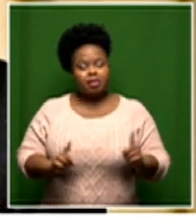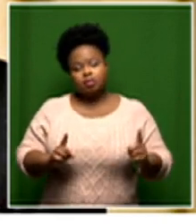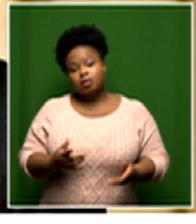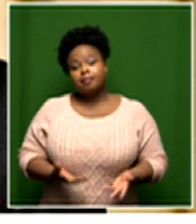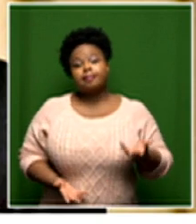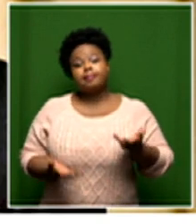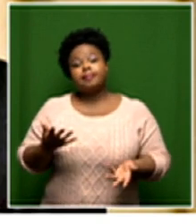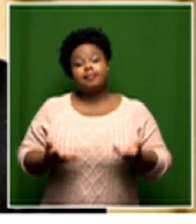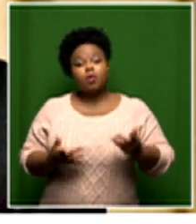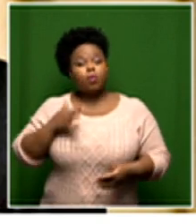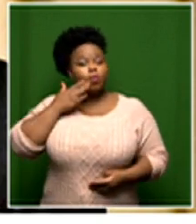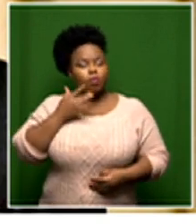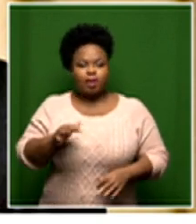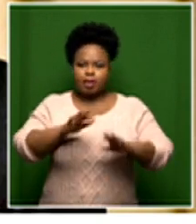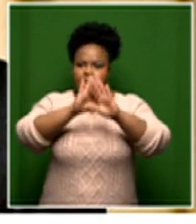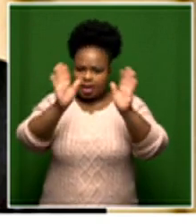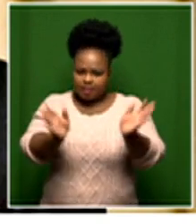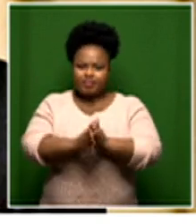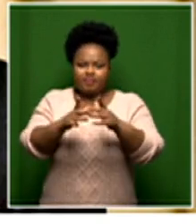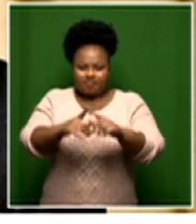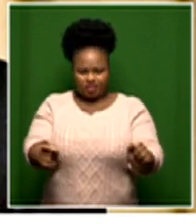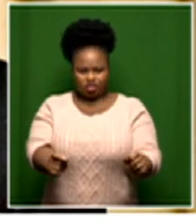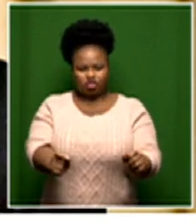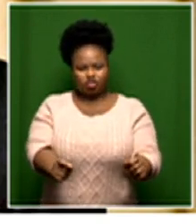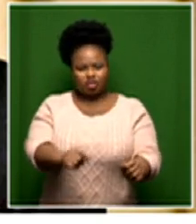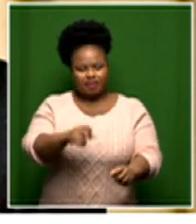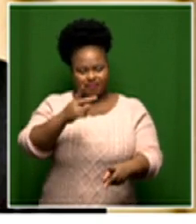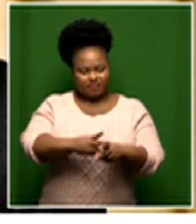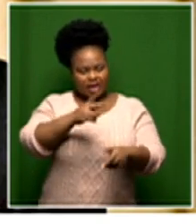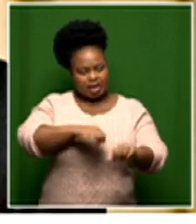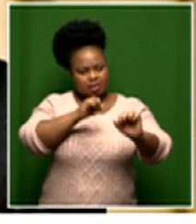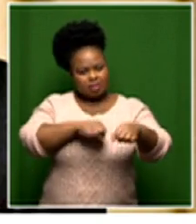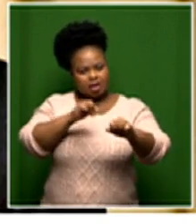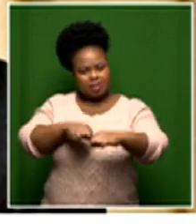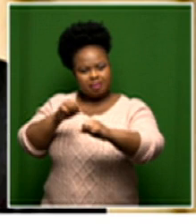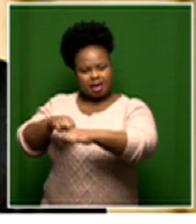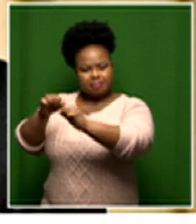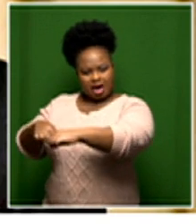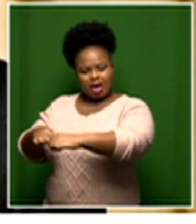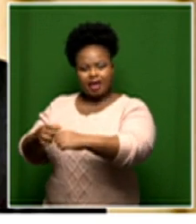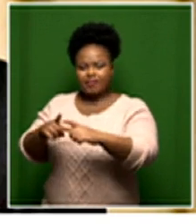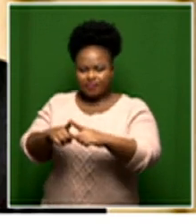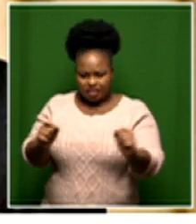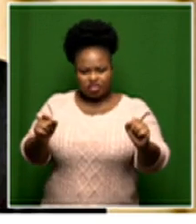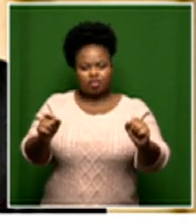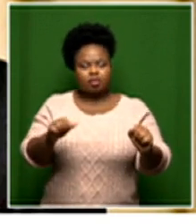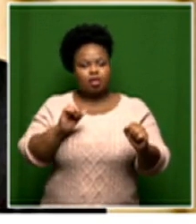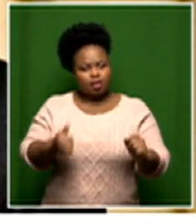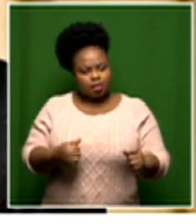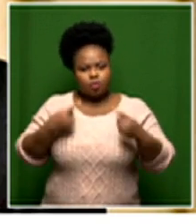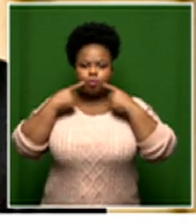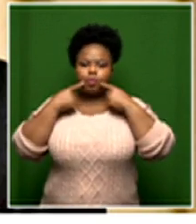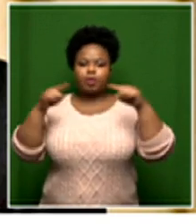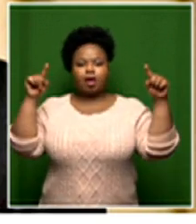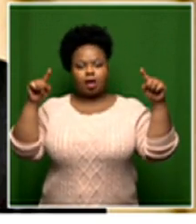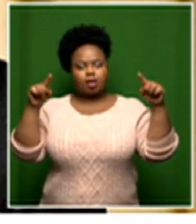the issues are complete and are finalized and closed, and that we can now release the public